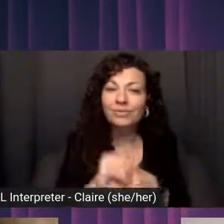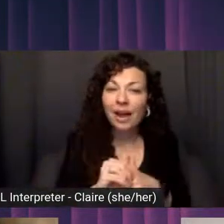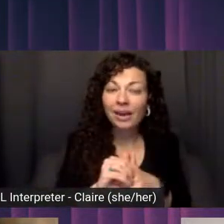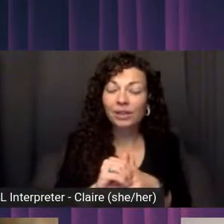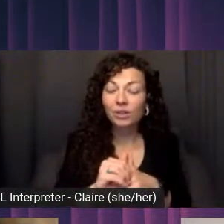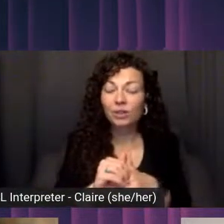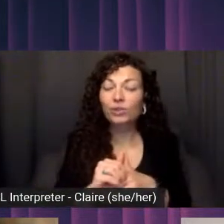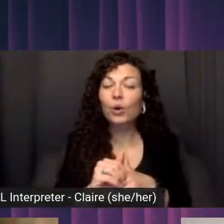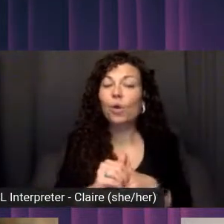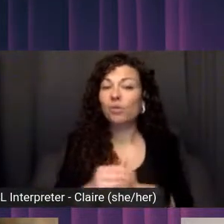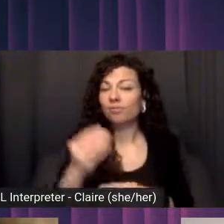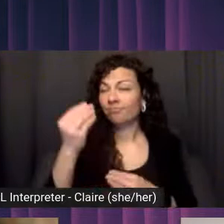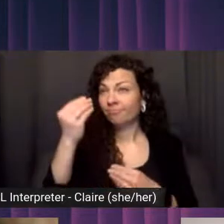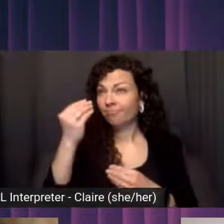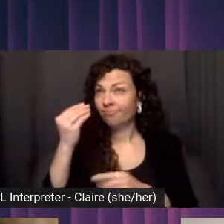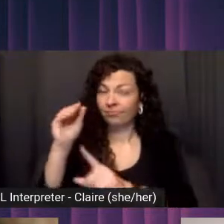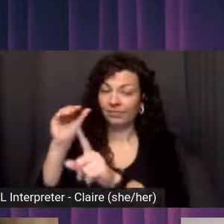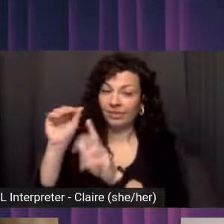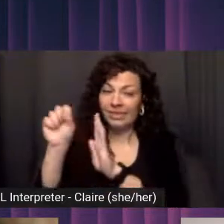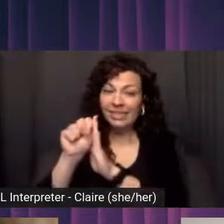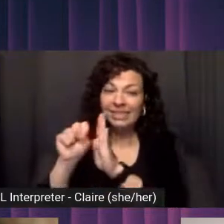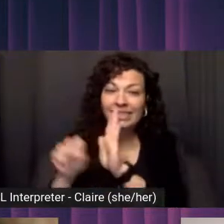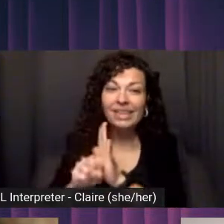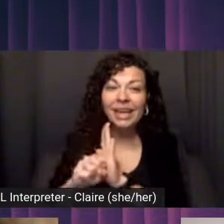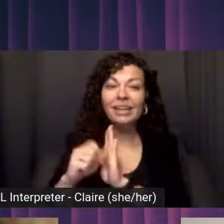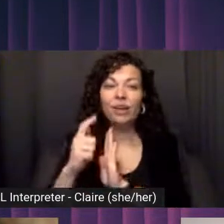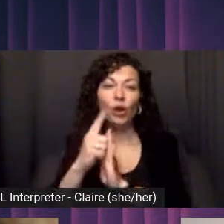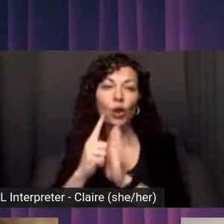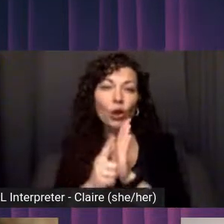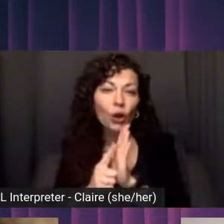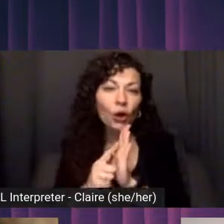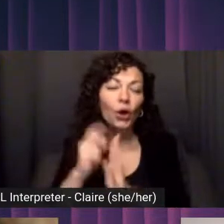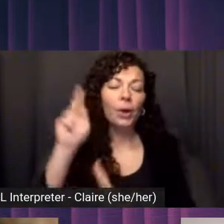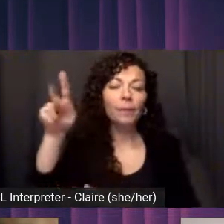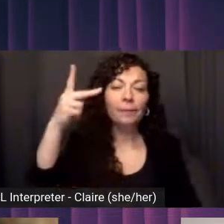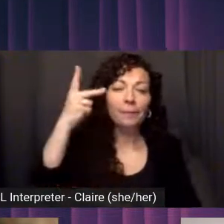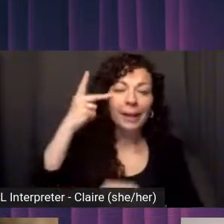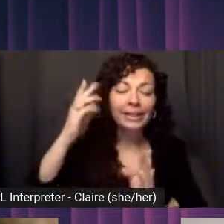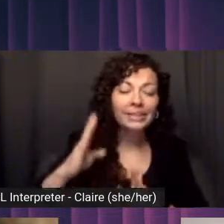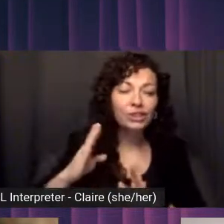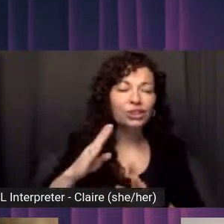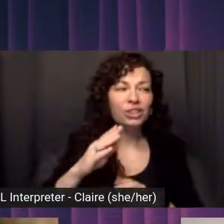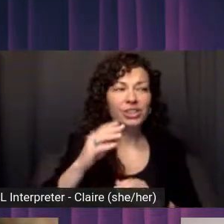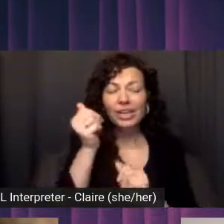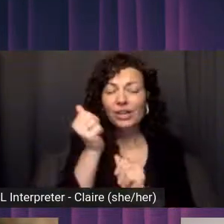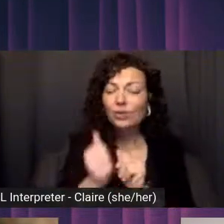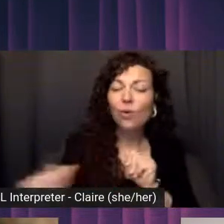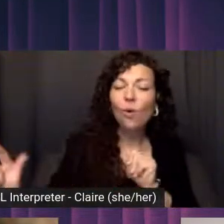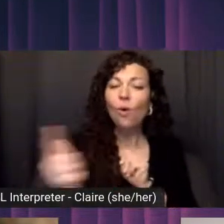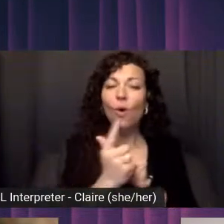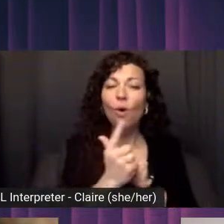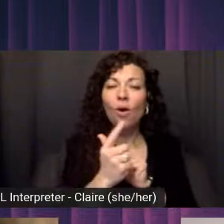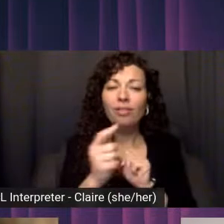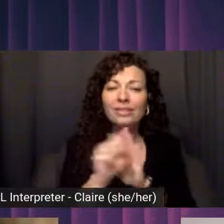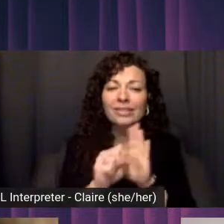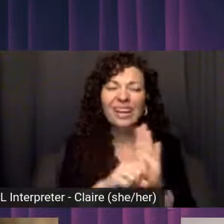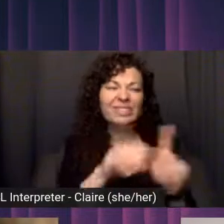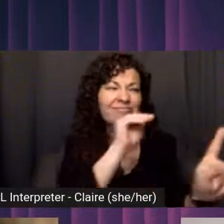know that this kind of legislation does nothing but cause harm.